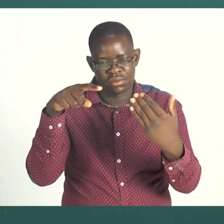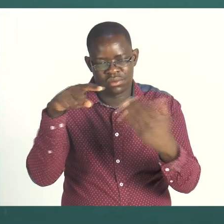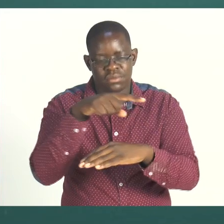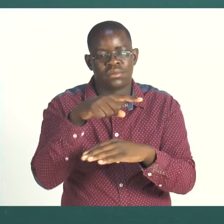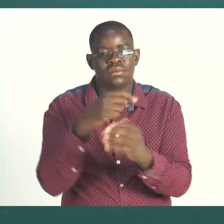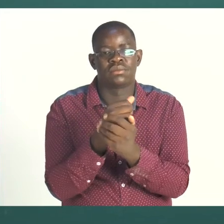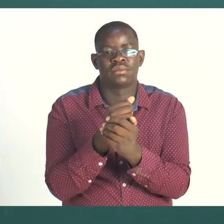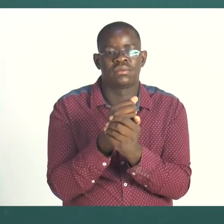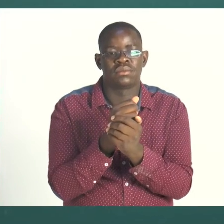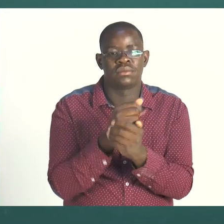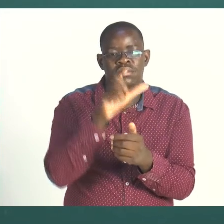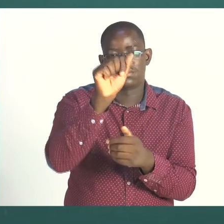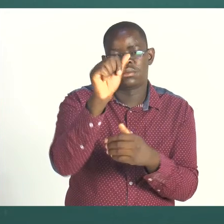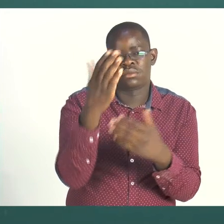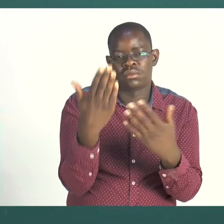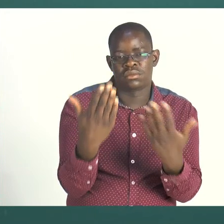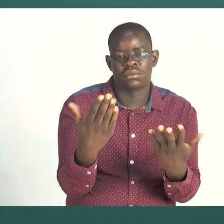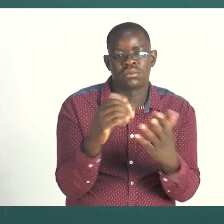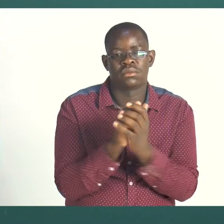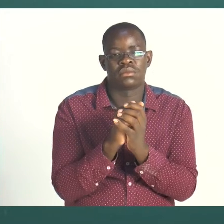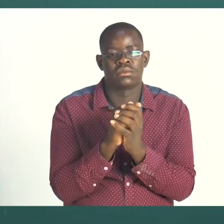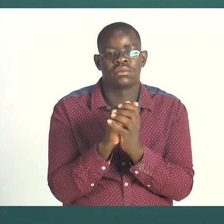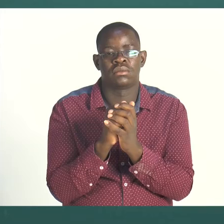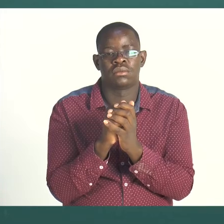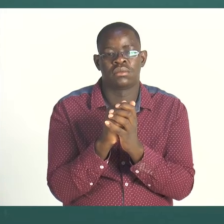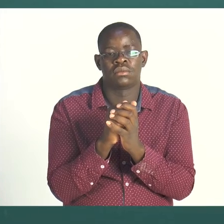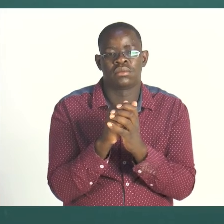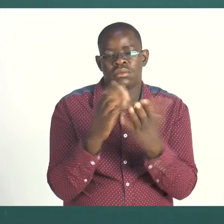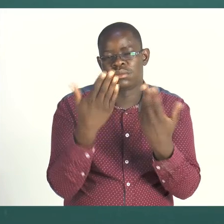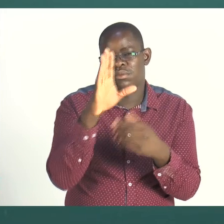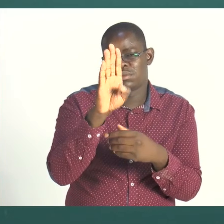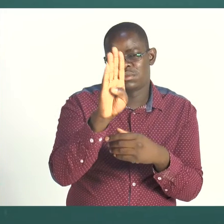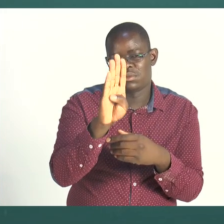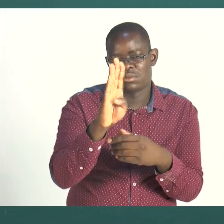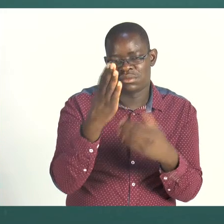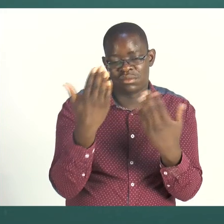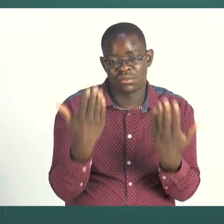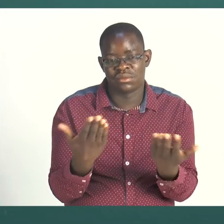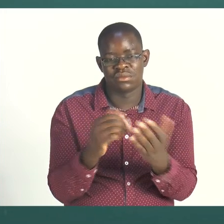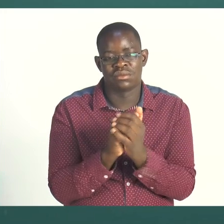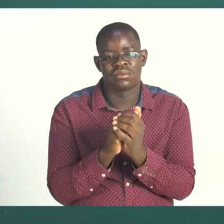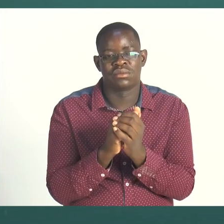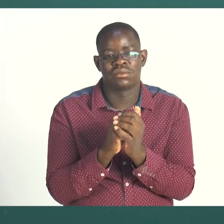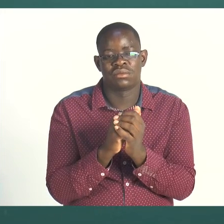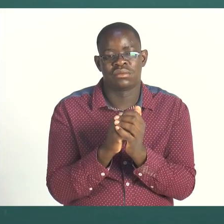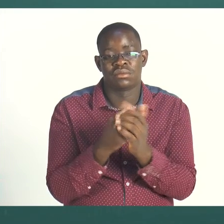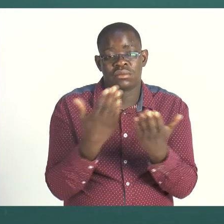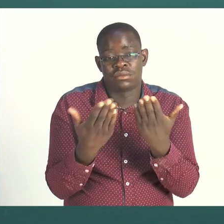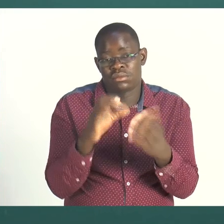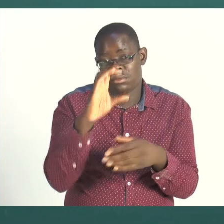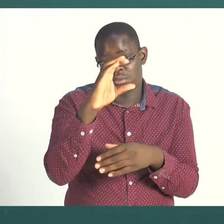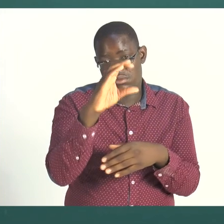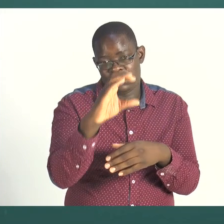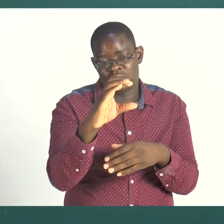grazing. Is it A, animals lose condition, B, animals eat what they want,